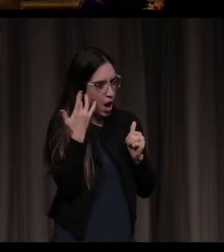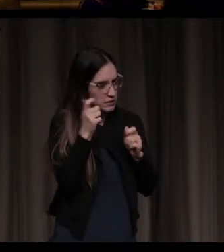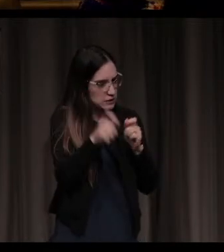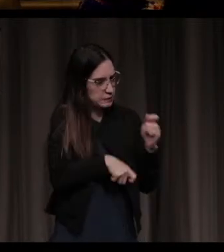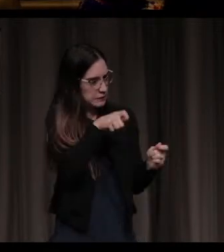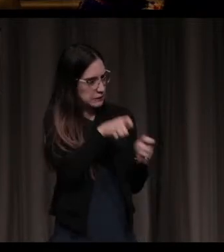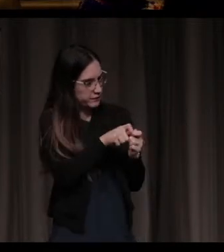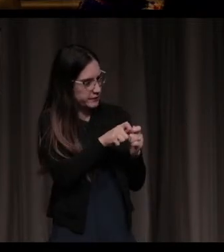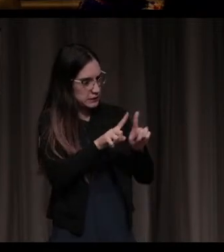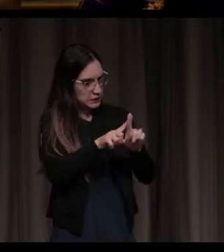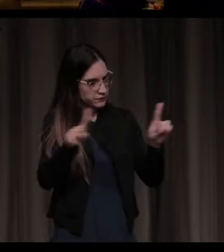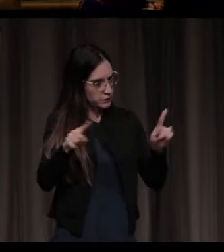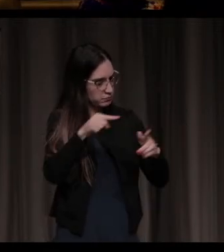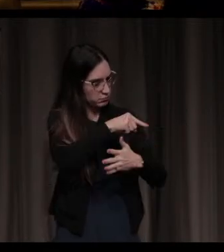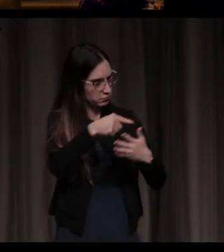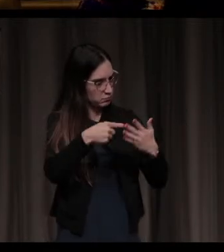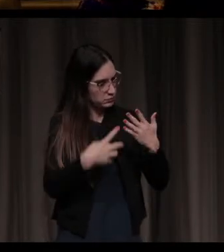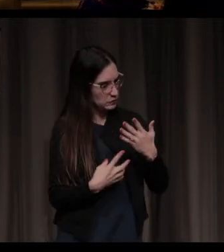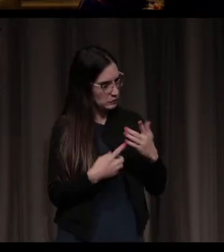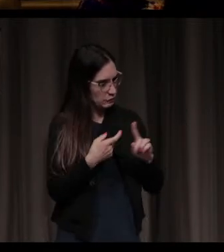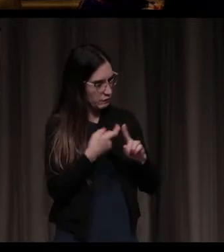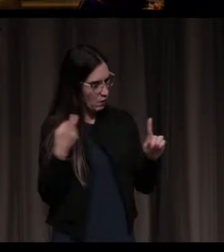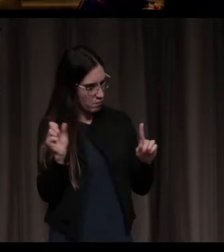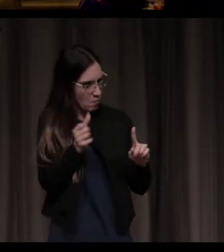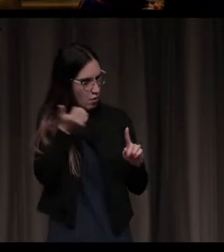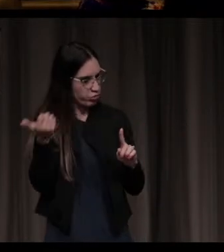similarities of the two, you know?